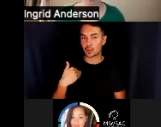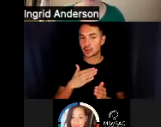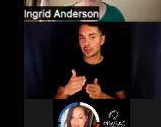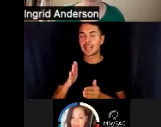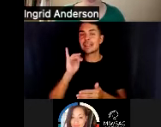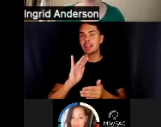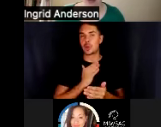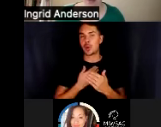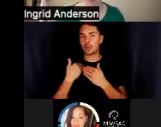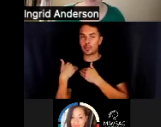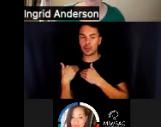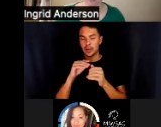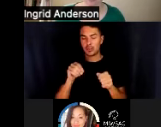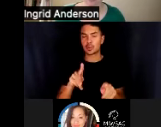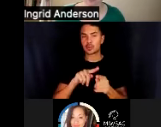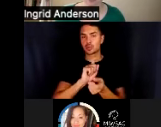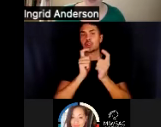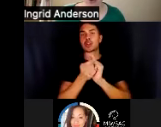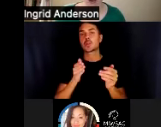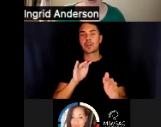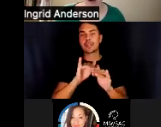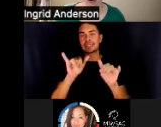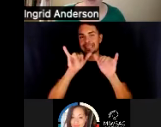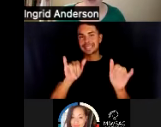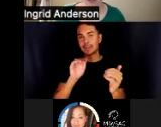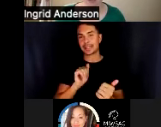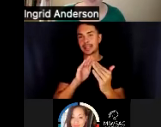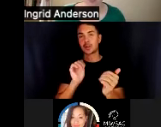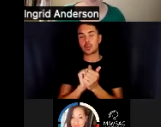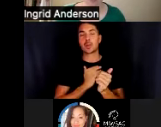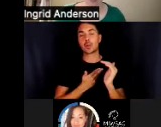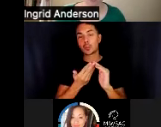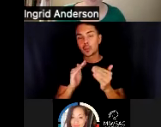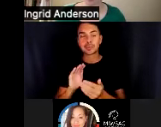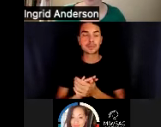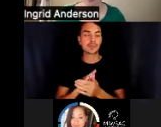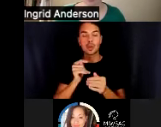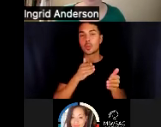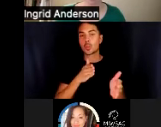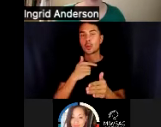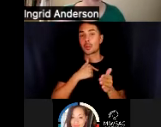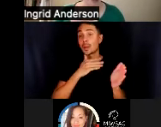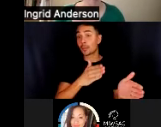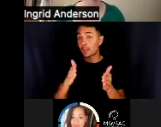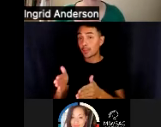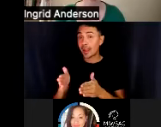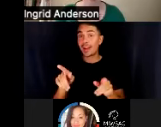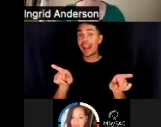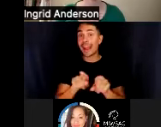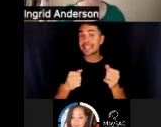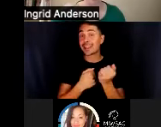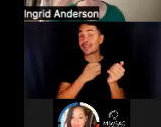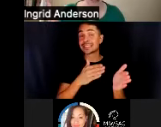to change the way that systems engage with our communities, the way that we prepare as